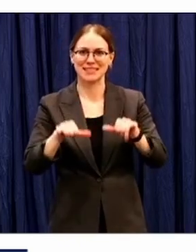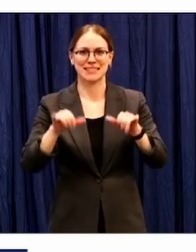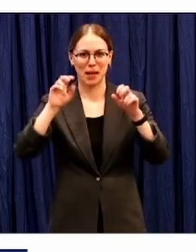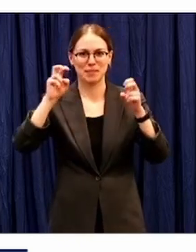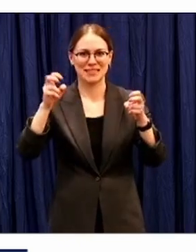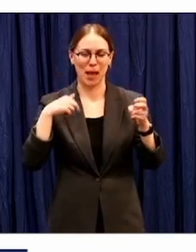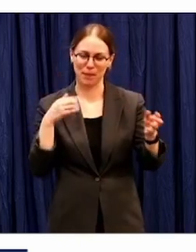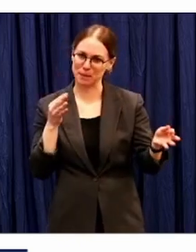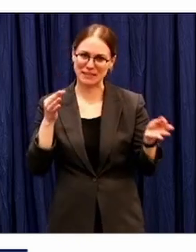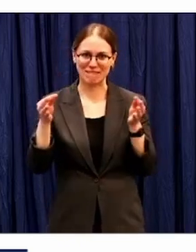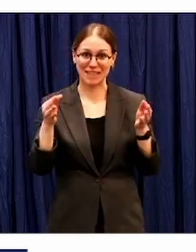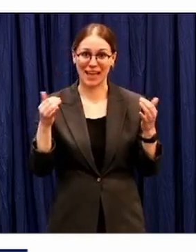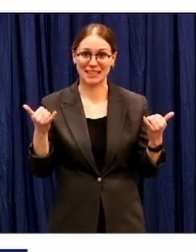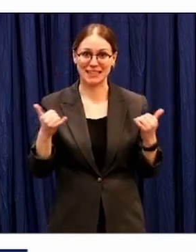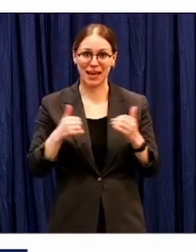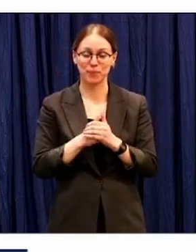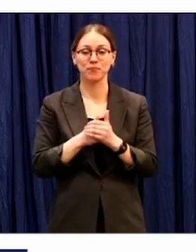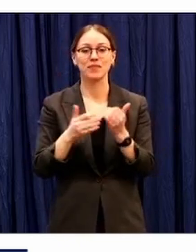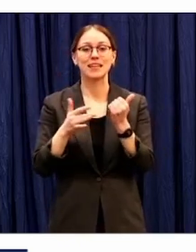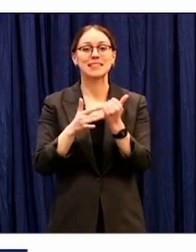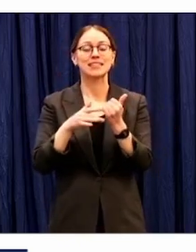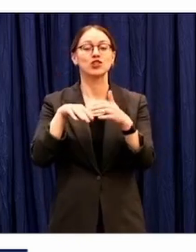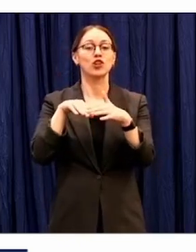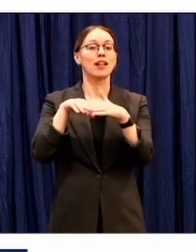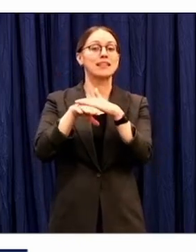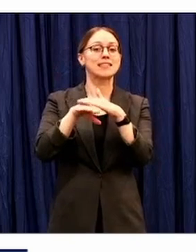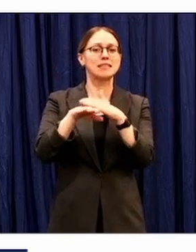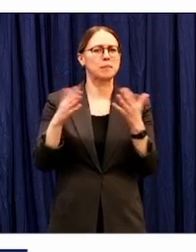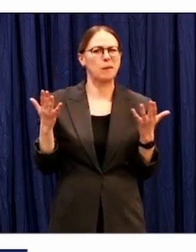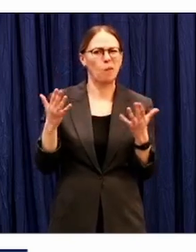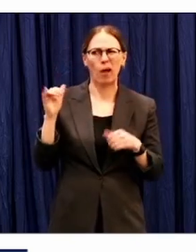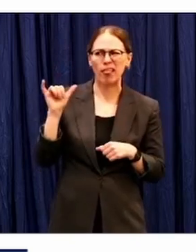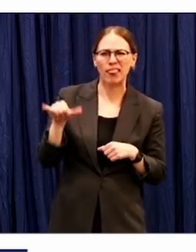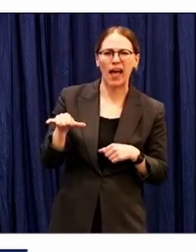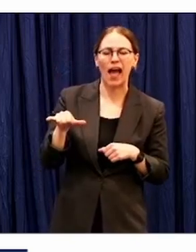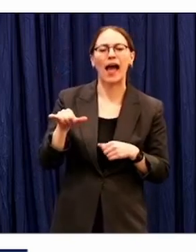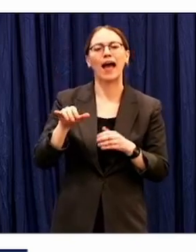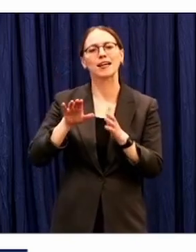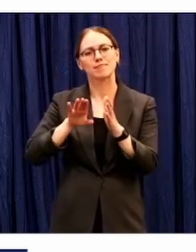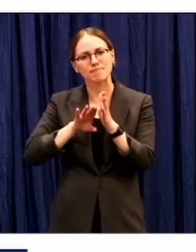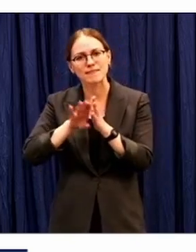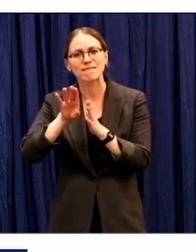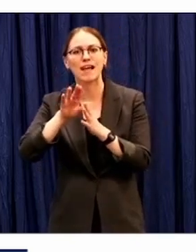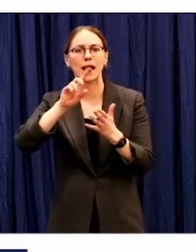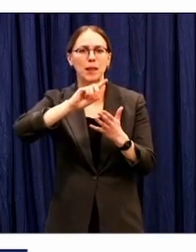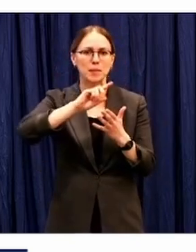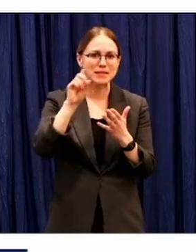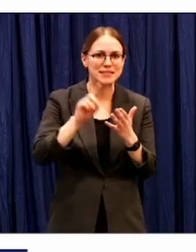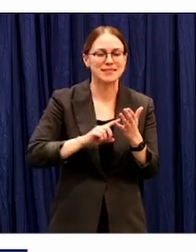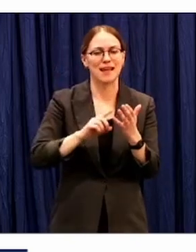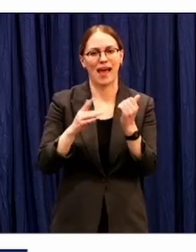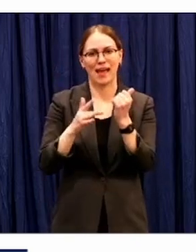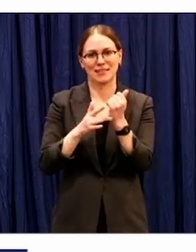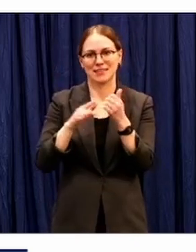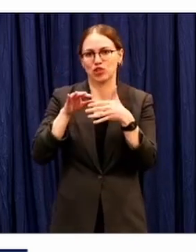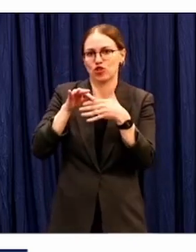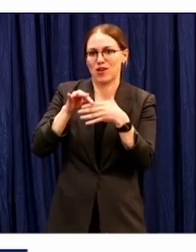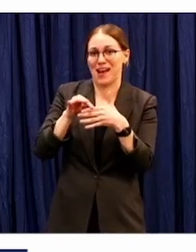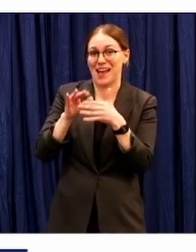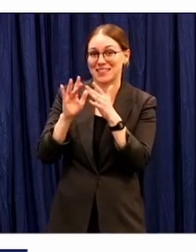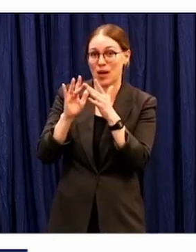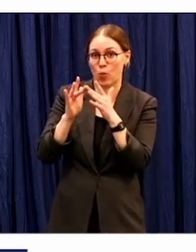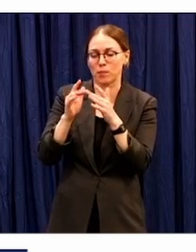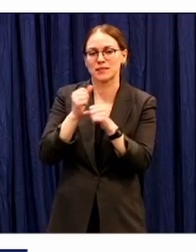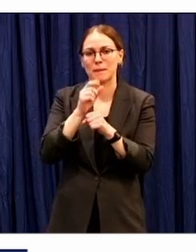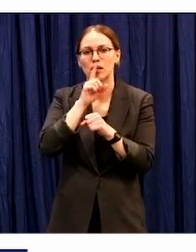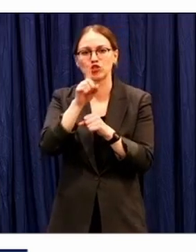it. So digital accessibility is when you design and develop digital content, applications, and services to be usable by